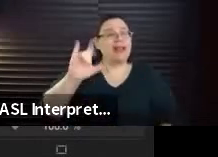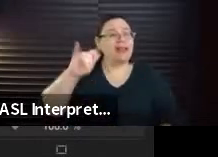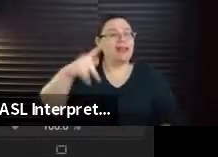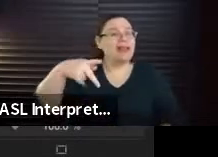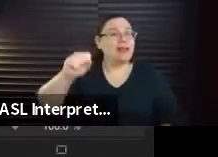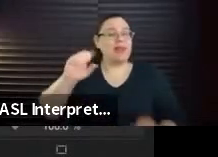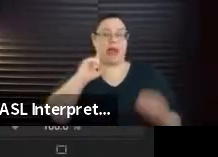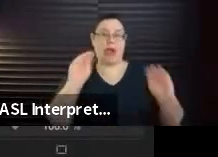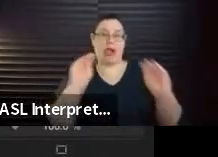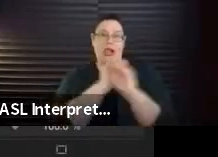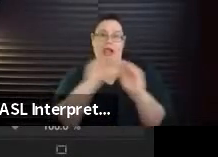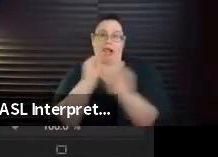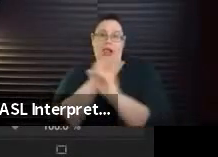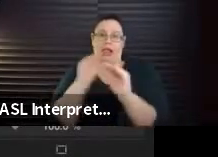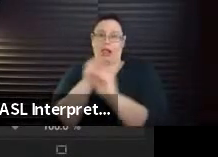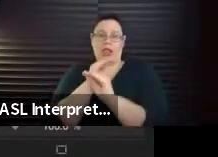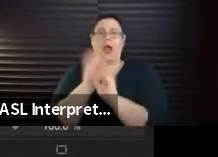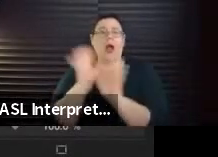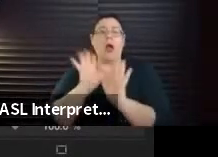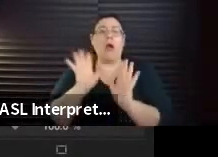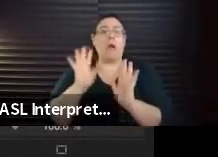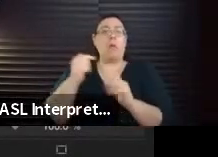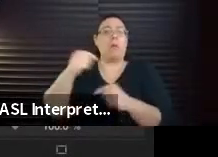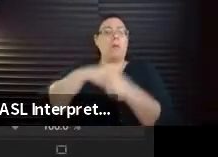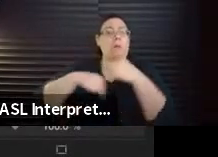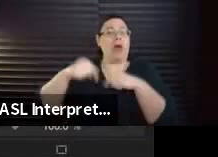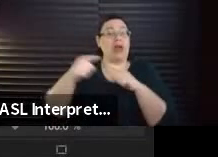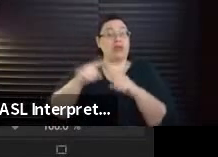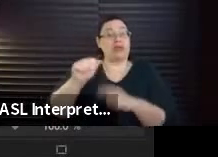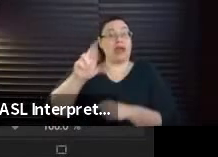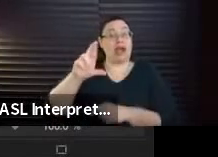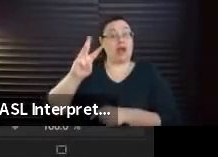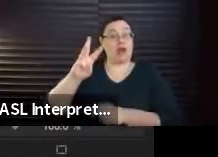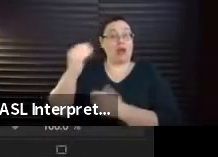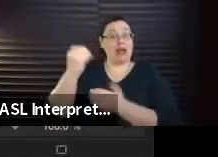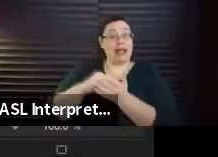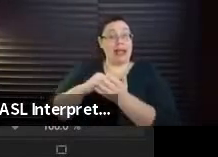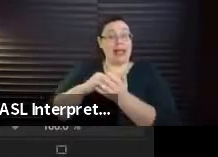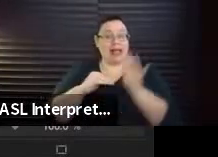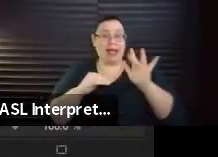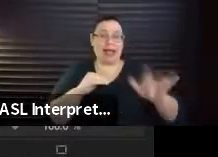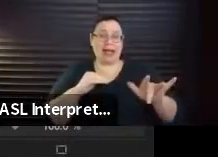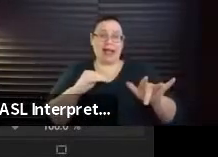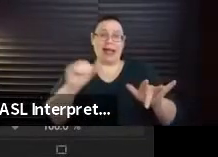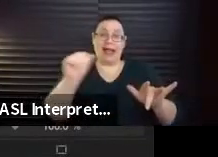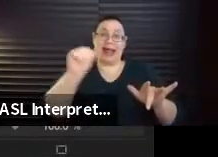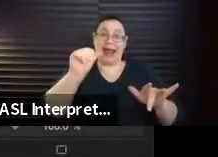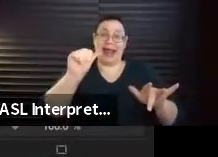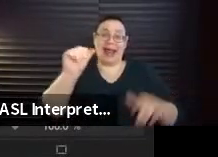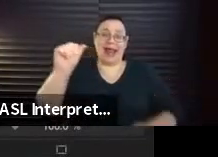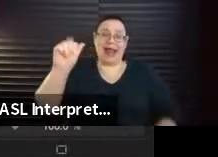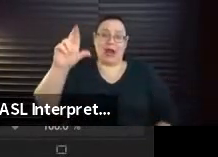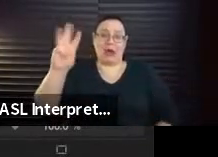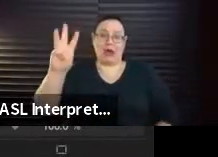To change my cursor back to the sort of arrow icon, I just press the A button. So B for blade, A to go back to